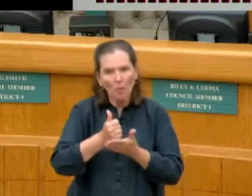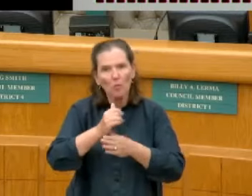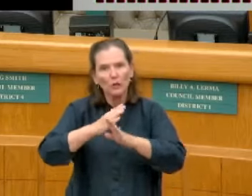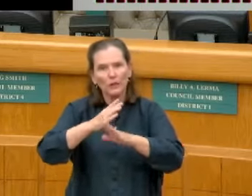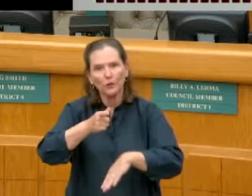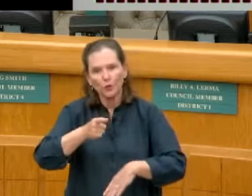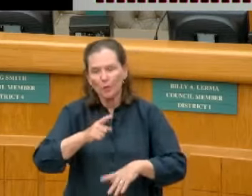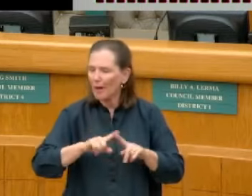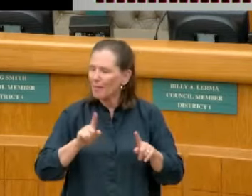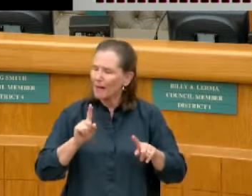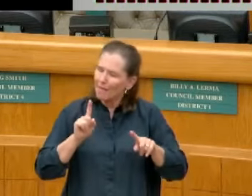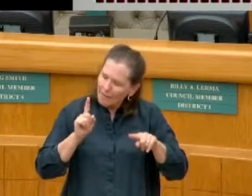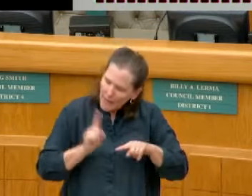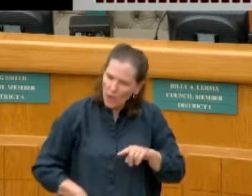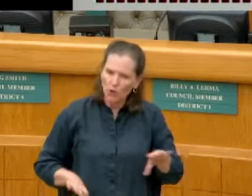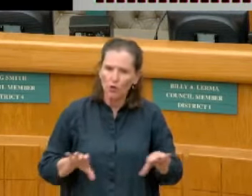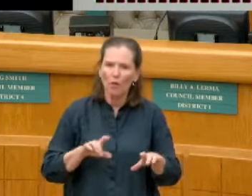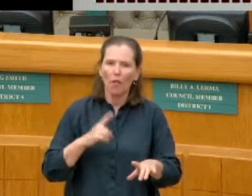get vaccinated.